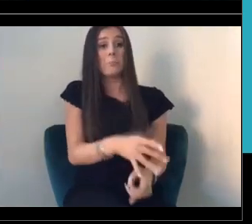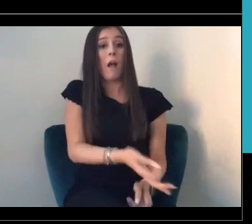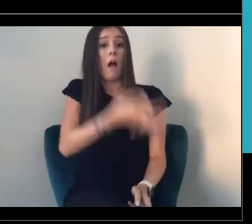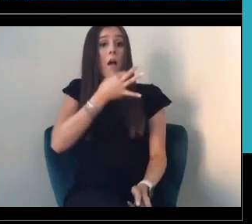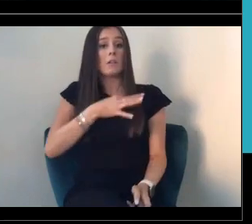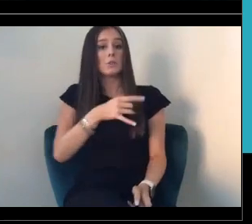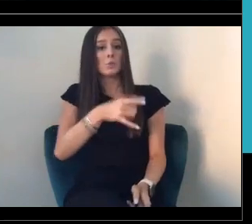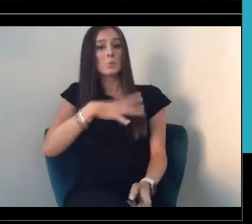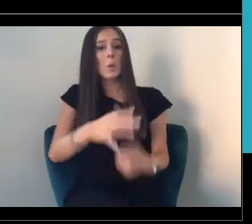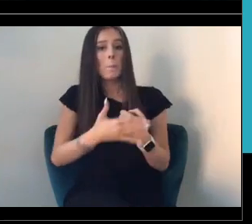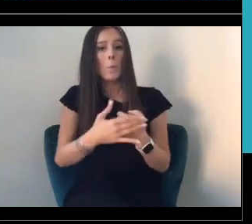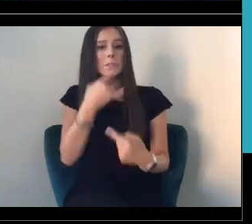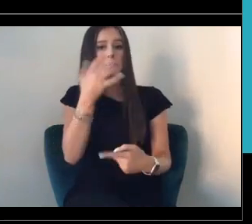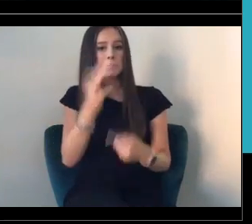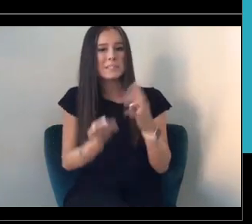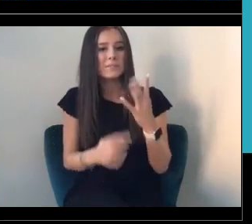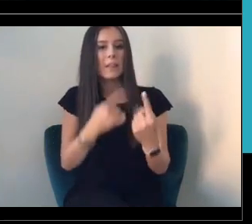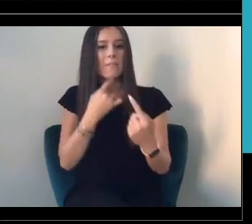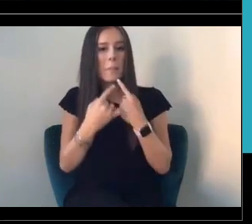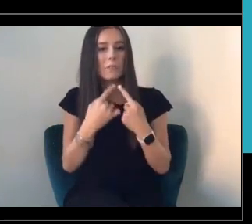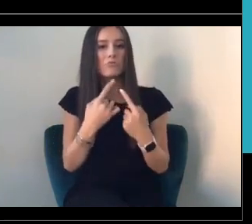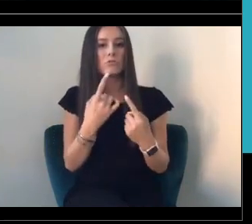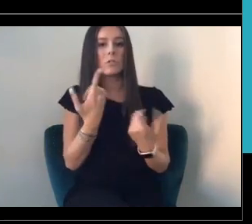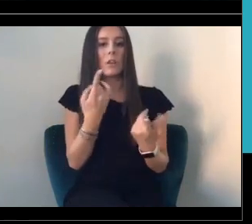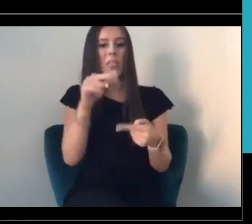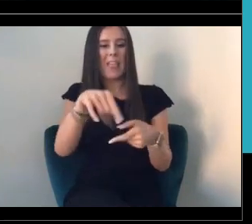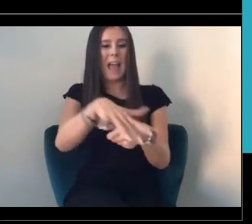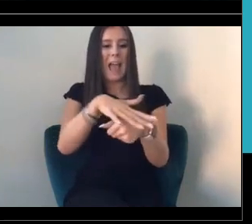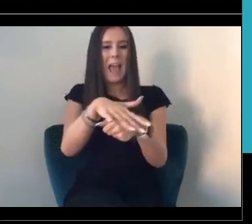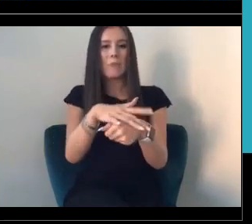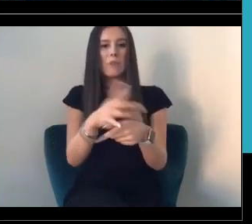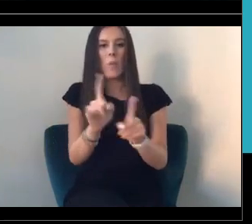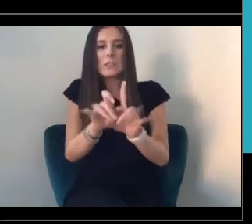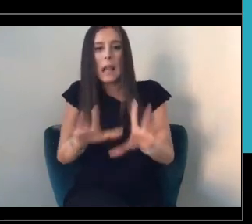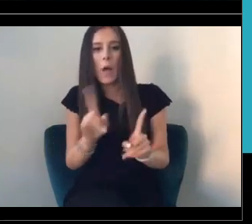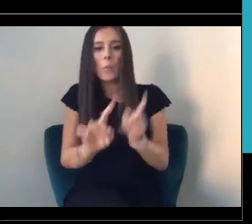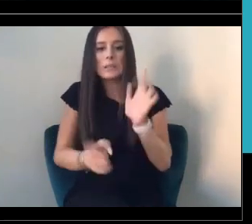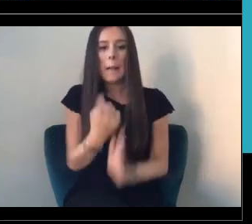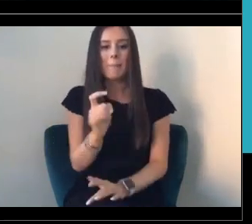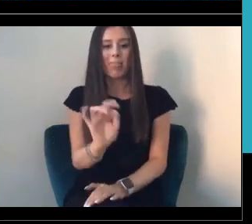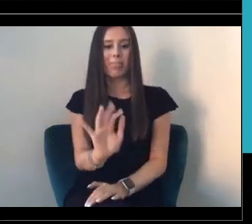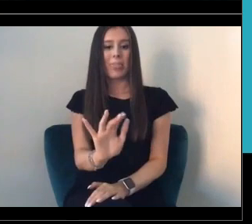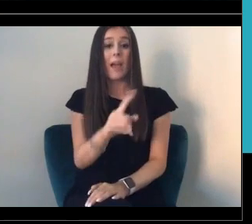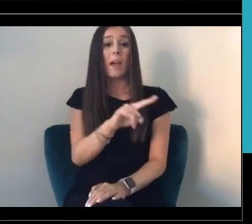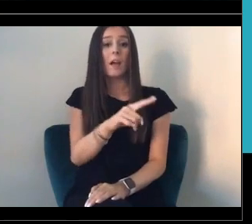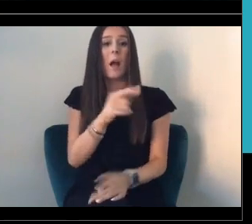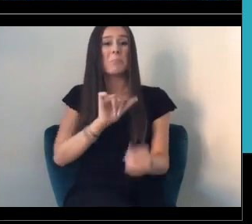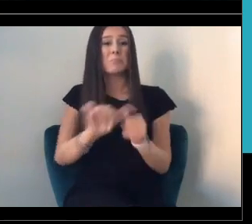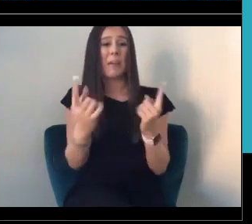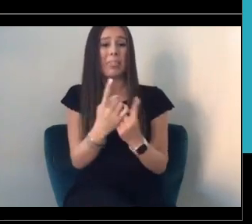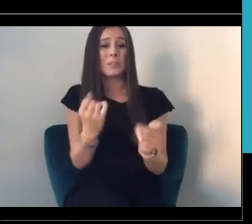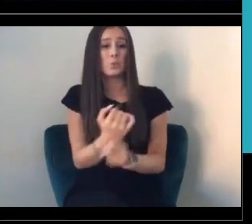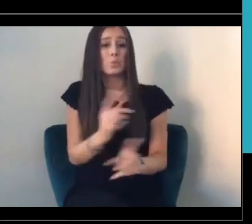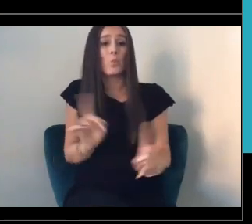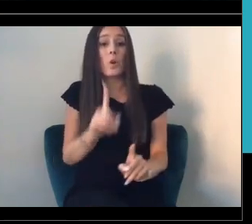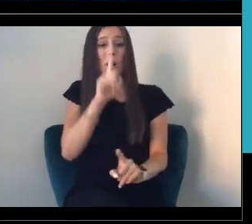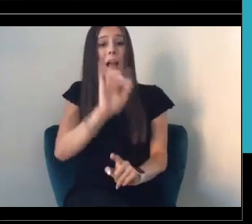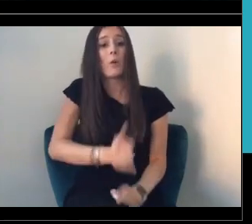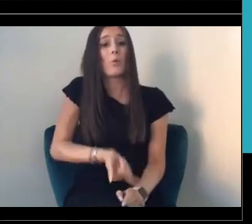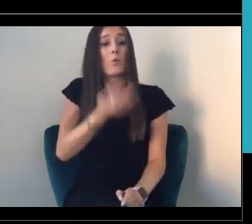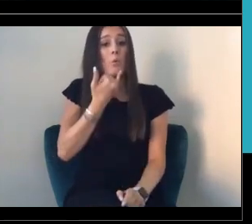more specifics about specific areas of environmental mitigation, then the very best thing they can do is call